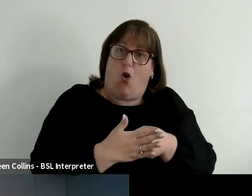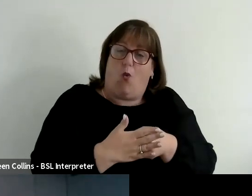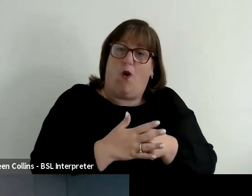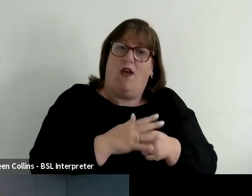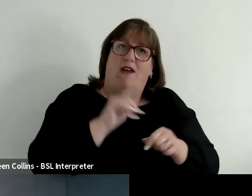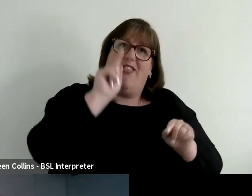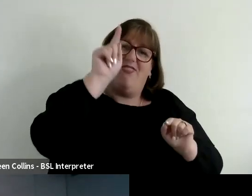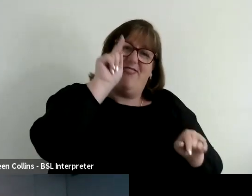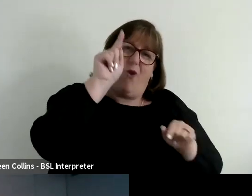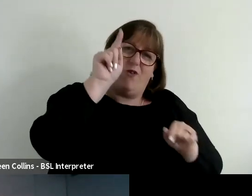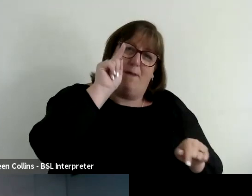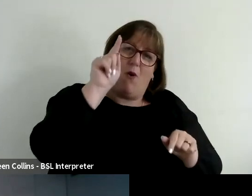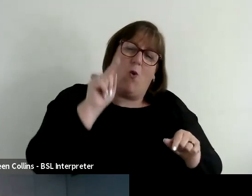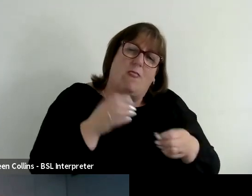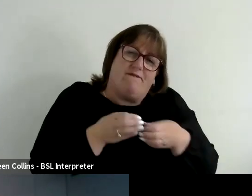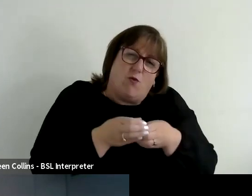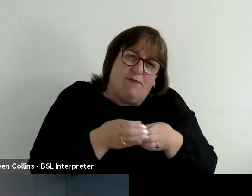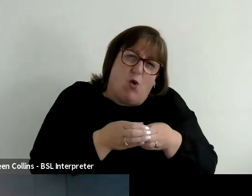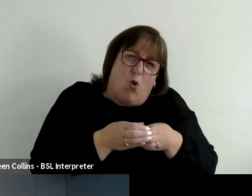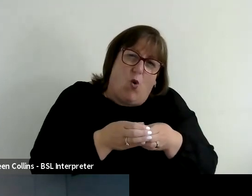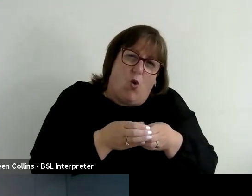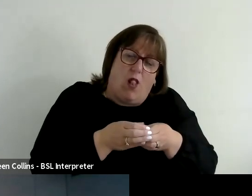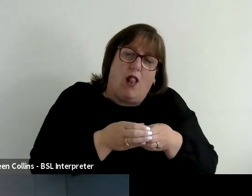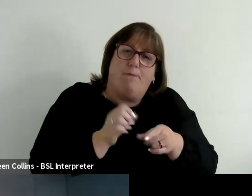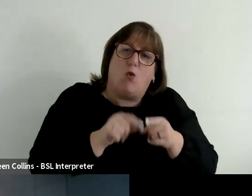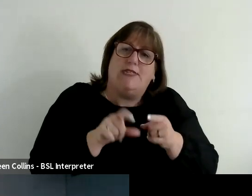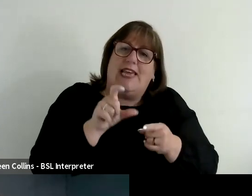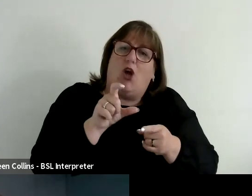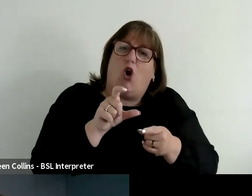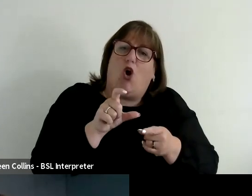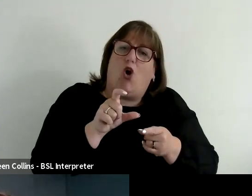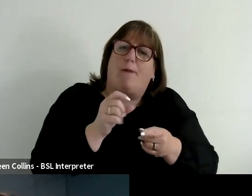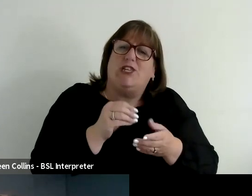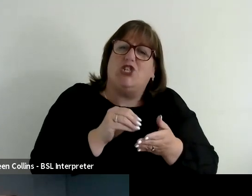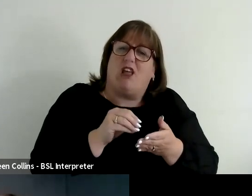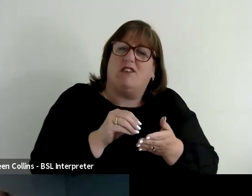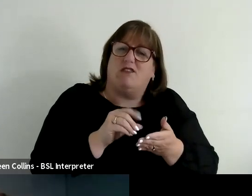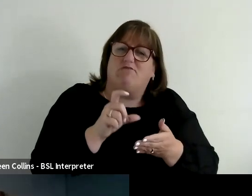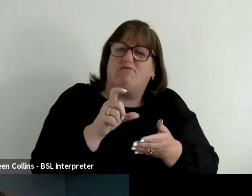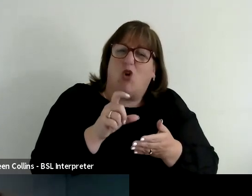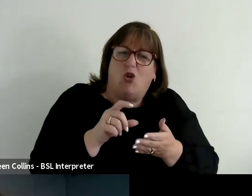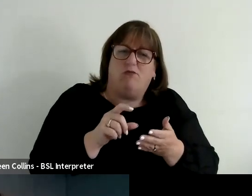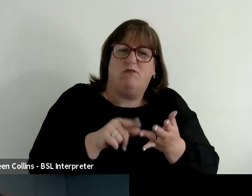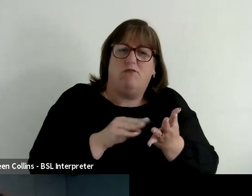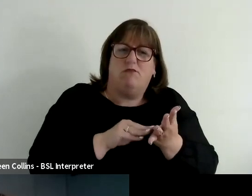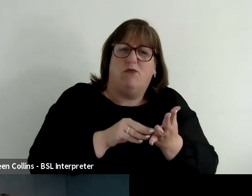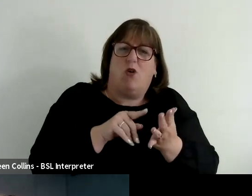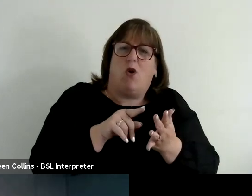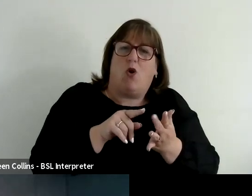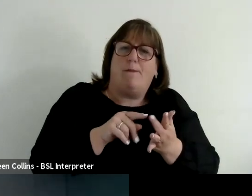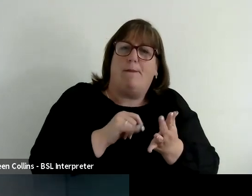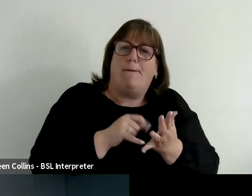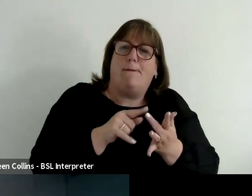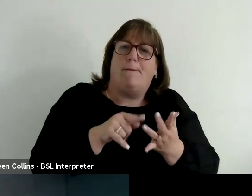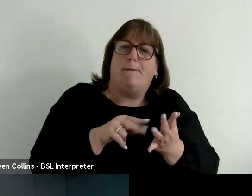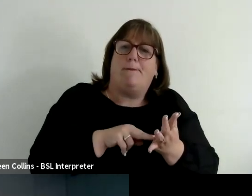mostly commissioners that are based from there, because their job is to commission programs from the regions